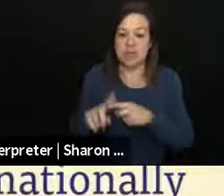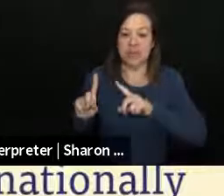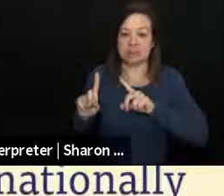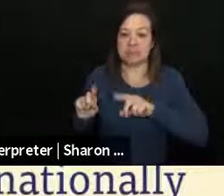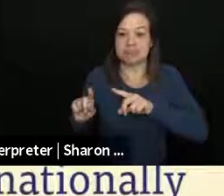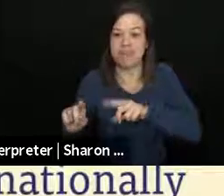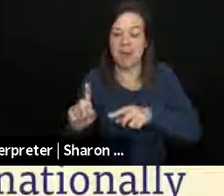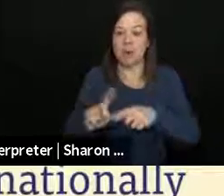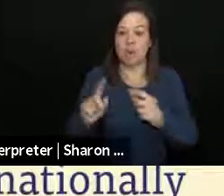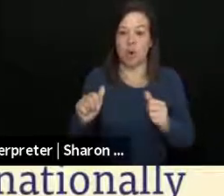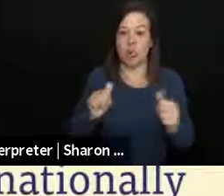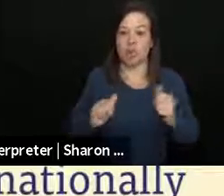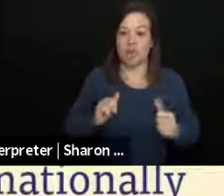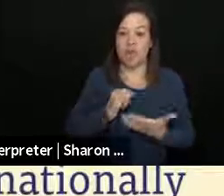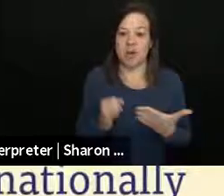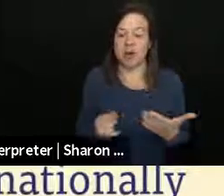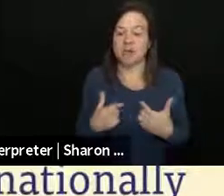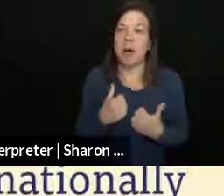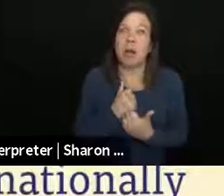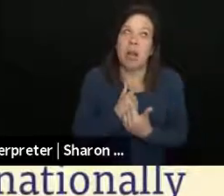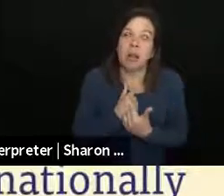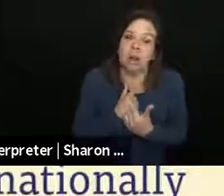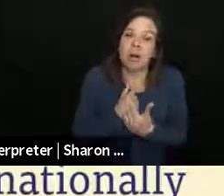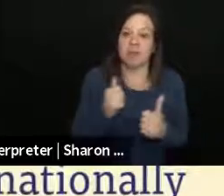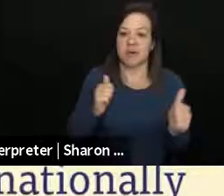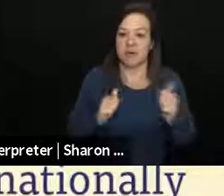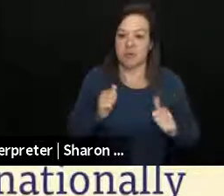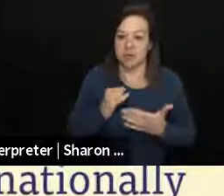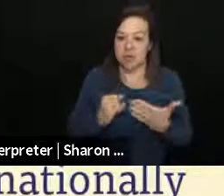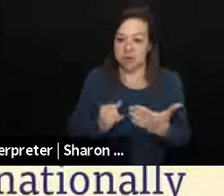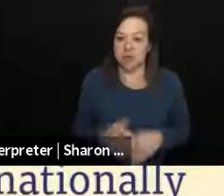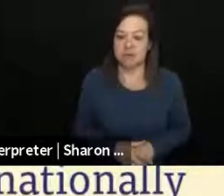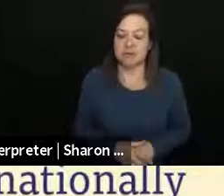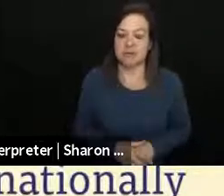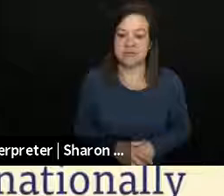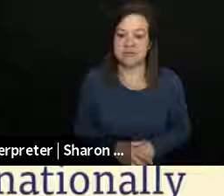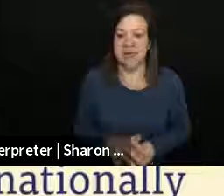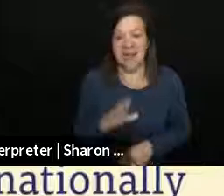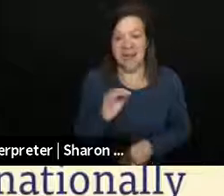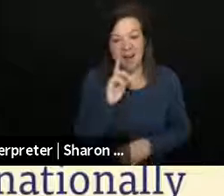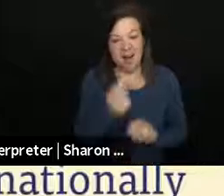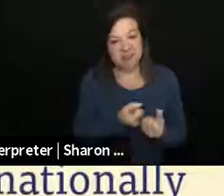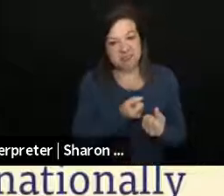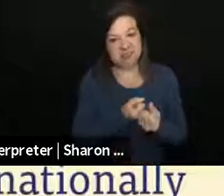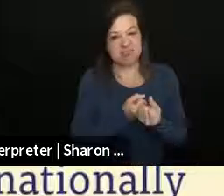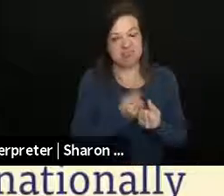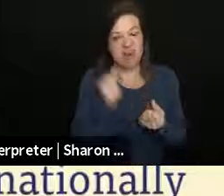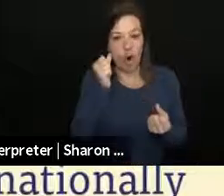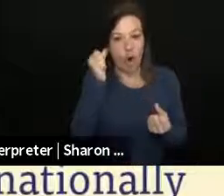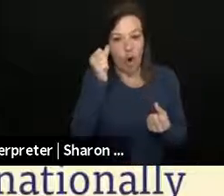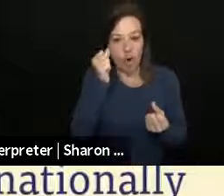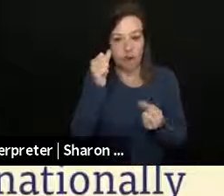arts activities. I love performing arts and am a staunch advocate for audio